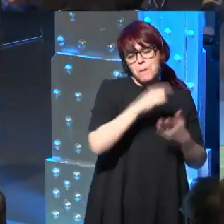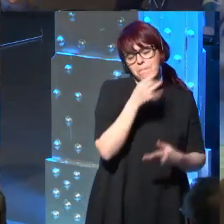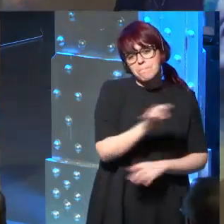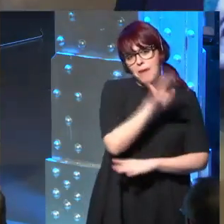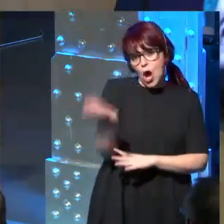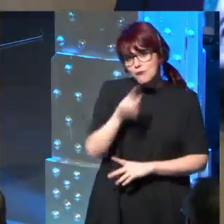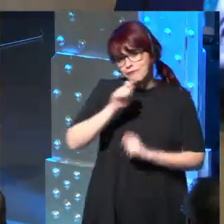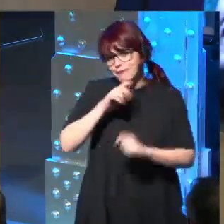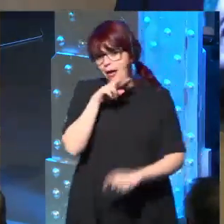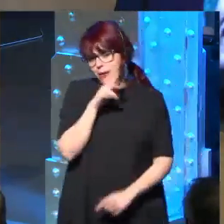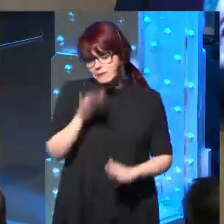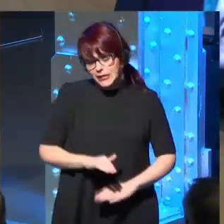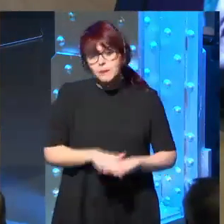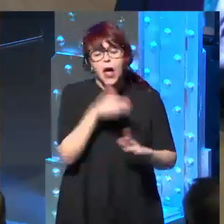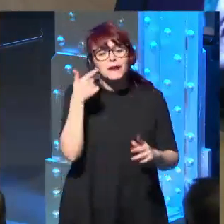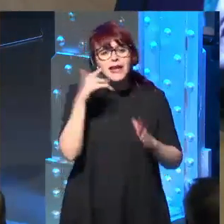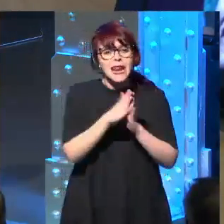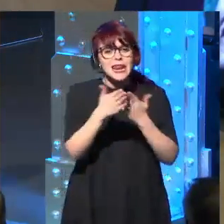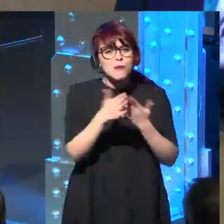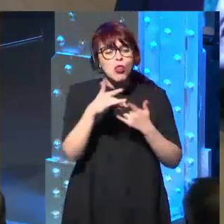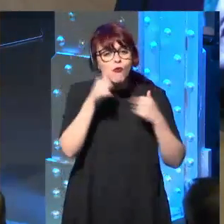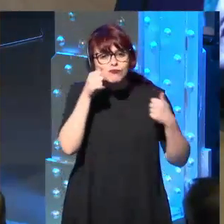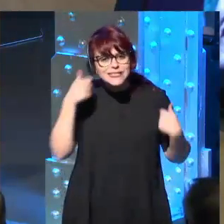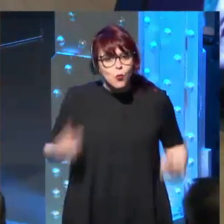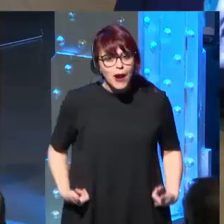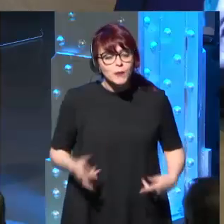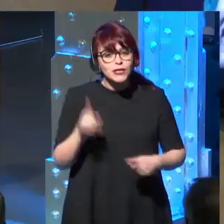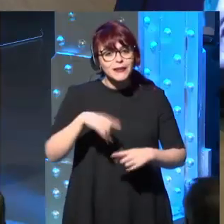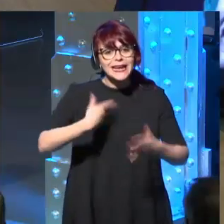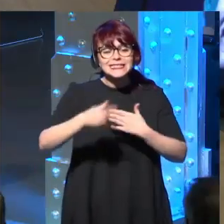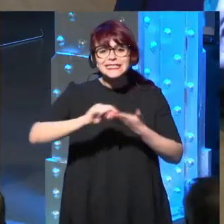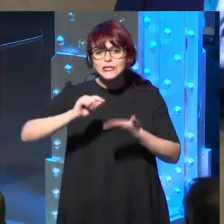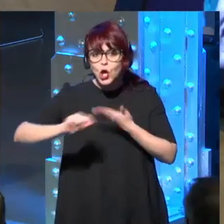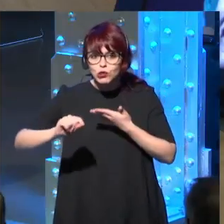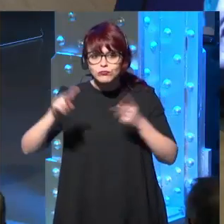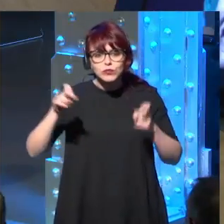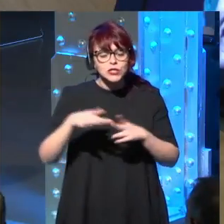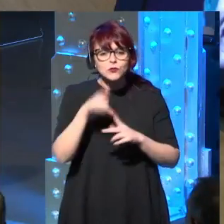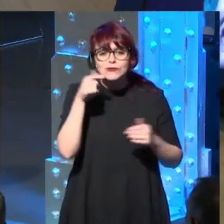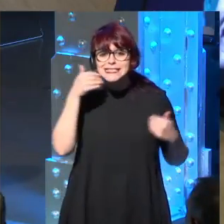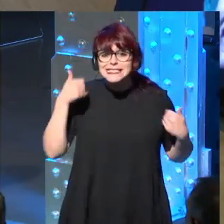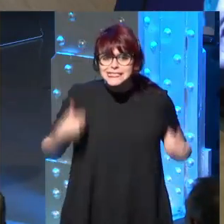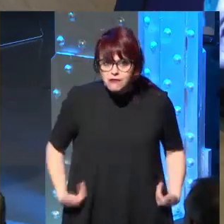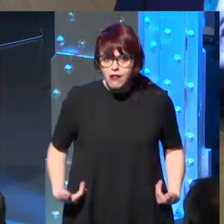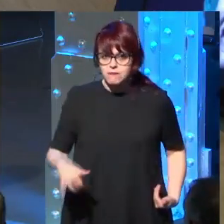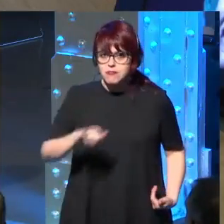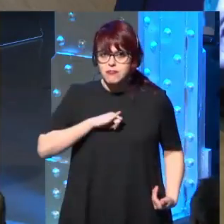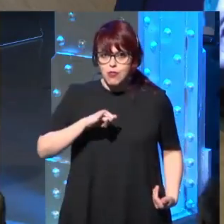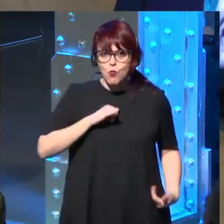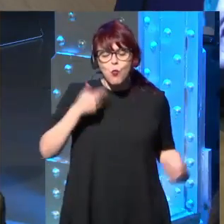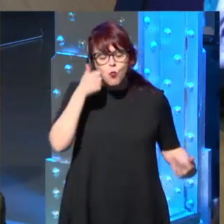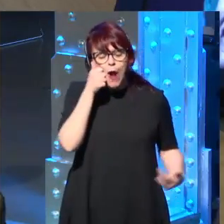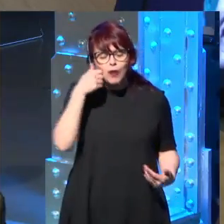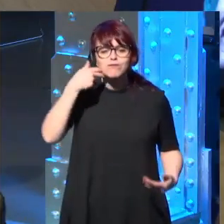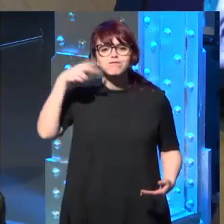You've written the book of a human being, but above all, of a writer that is a human being.